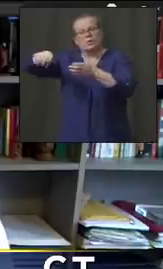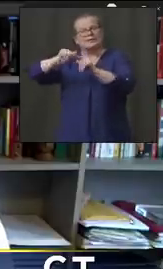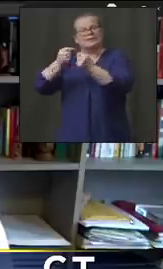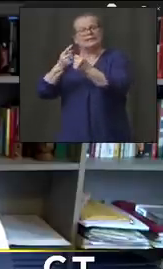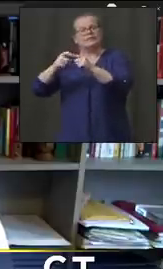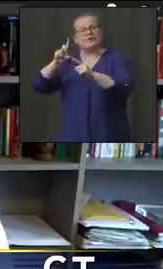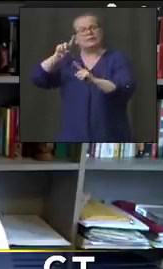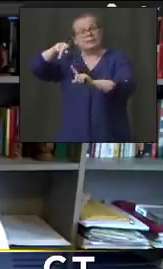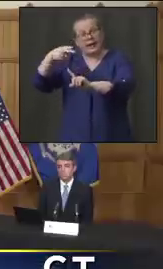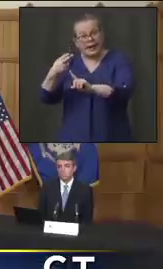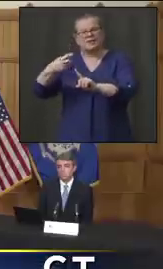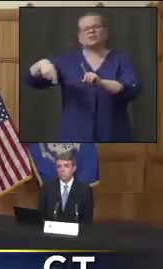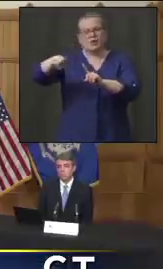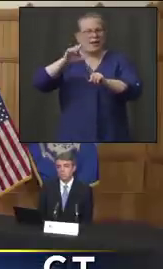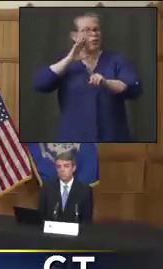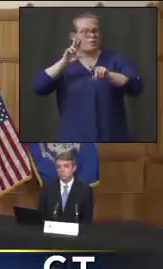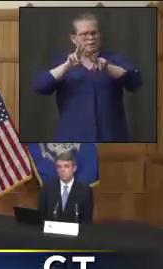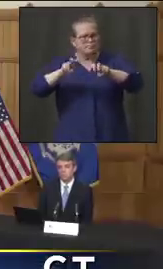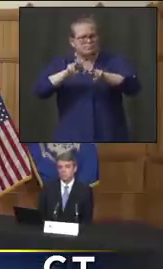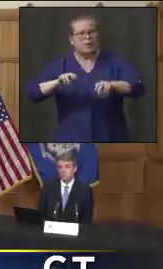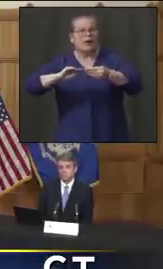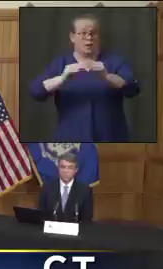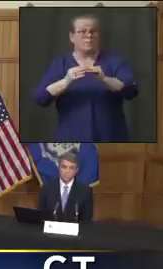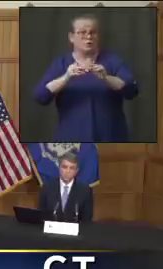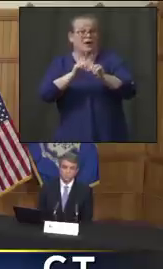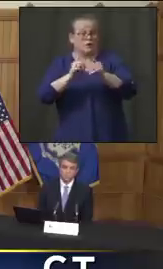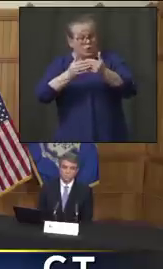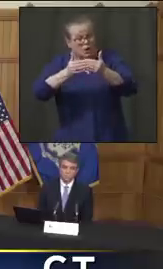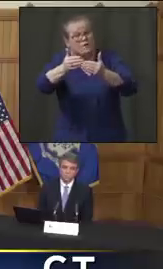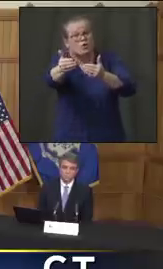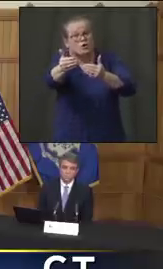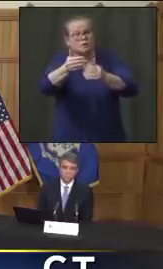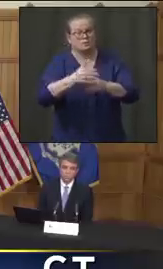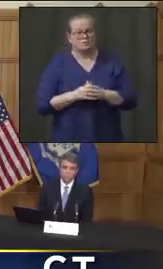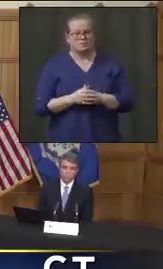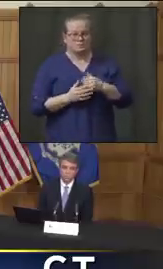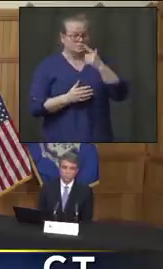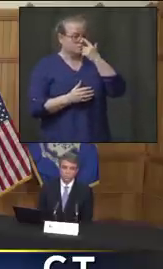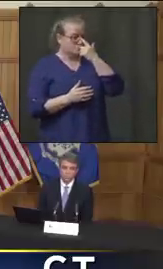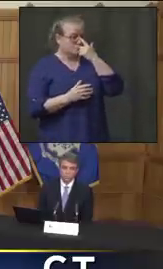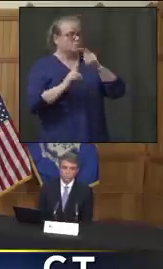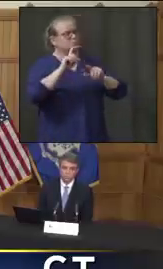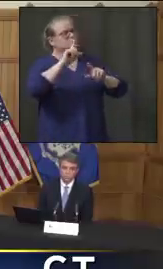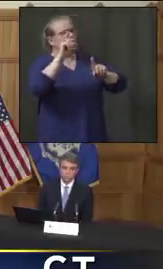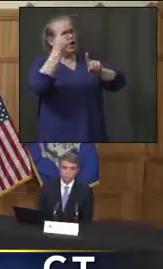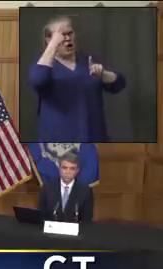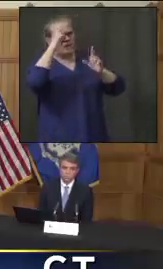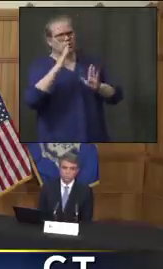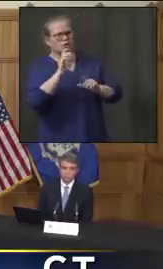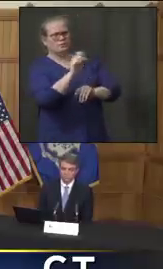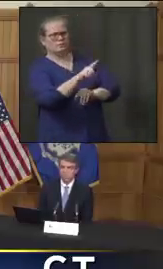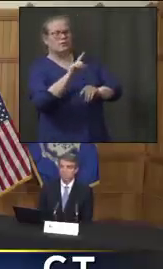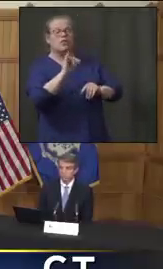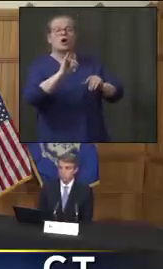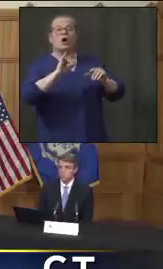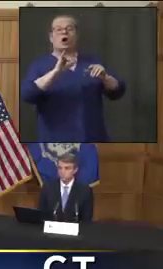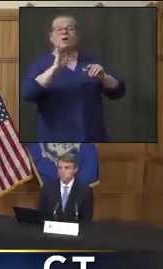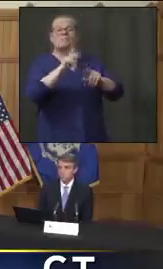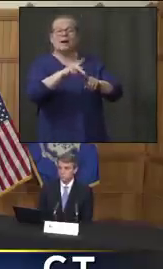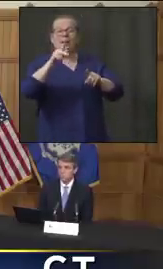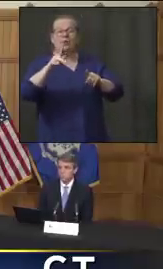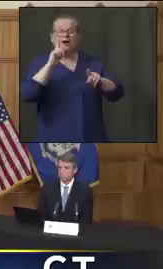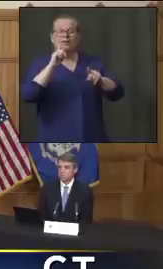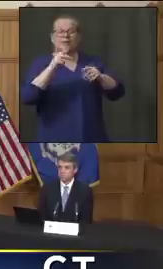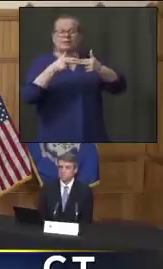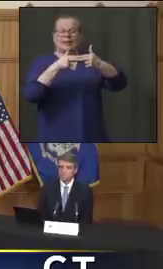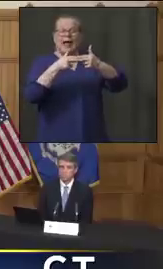And Governor, is some of this information, I mean, even the PowerPoint presentation you just had, going to be put online anywhere or